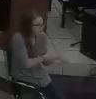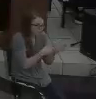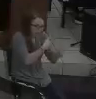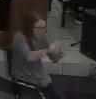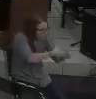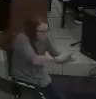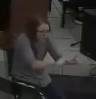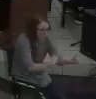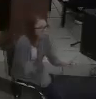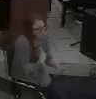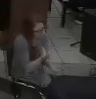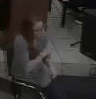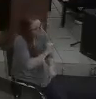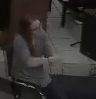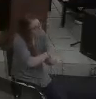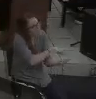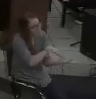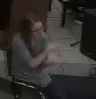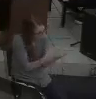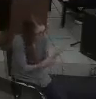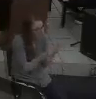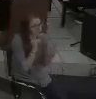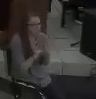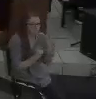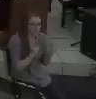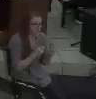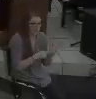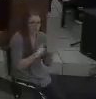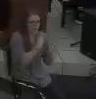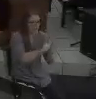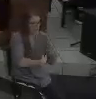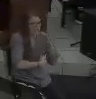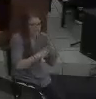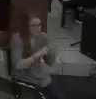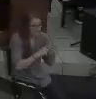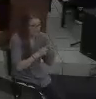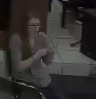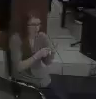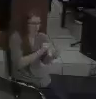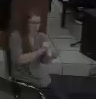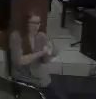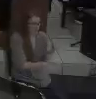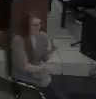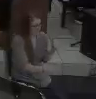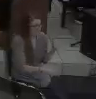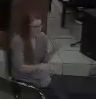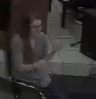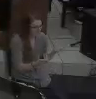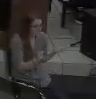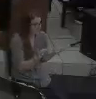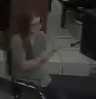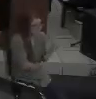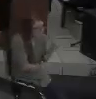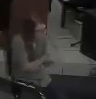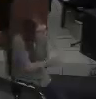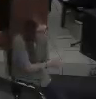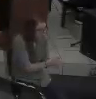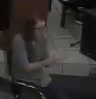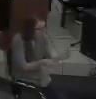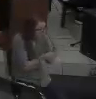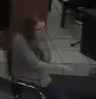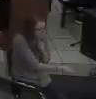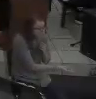have schedules where folks do it once per month or as needed, so you can do as needed if you feel